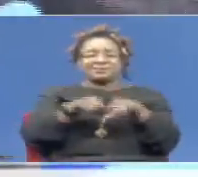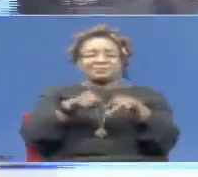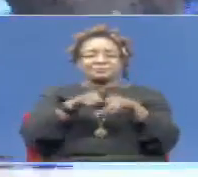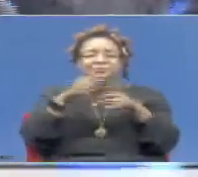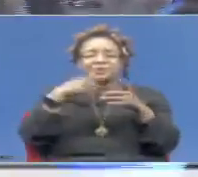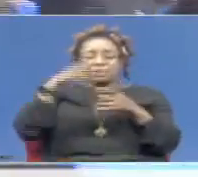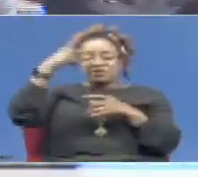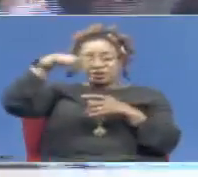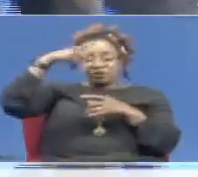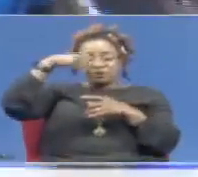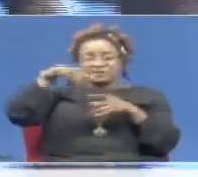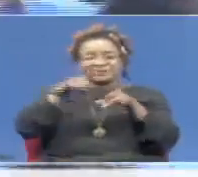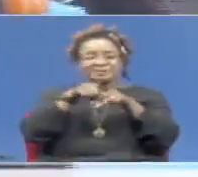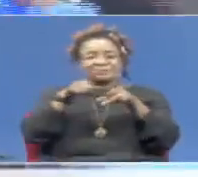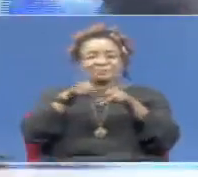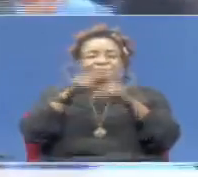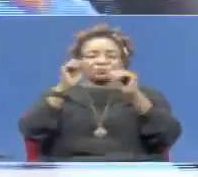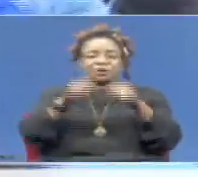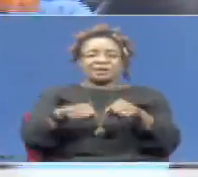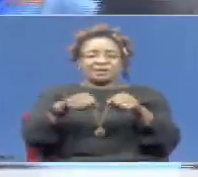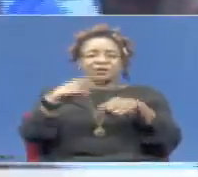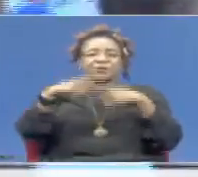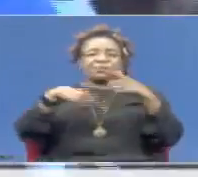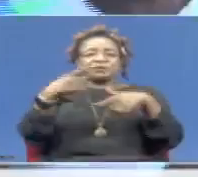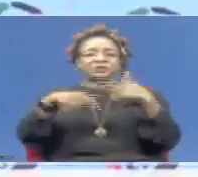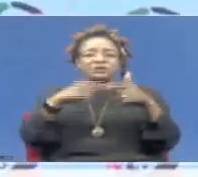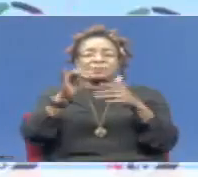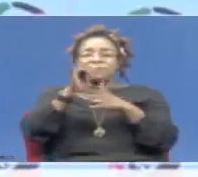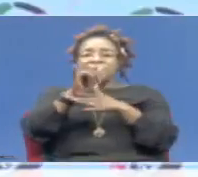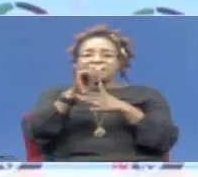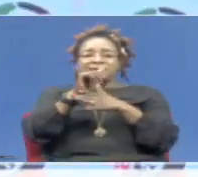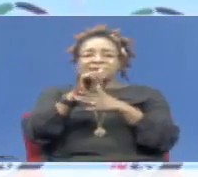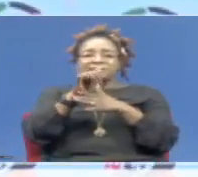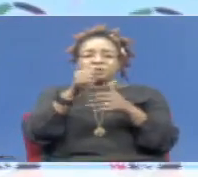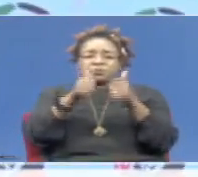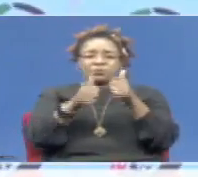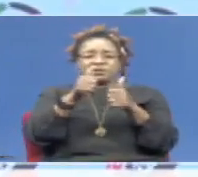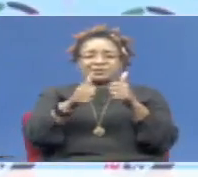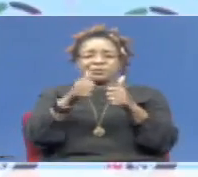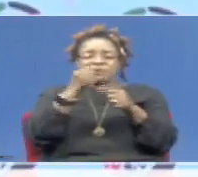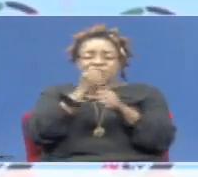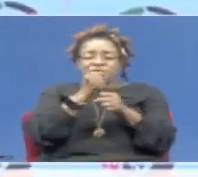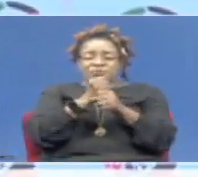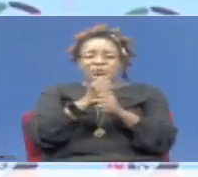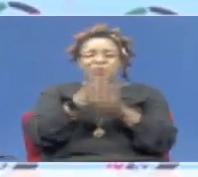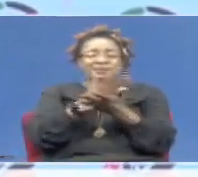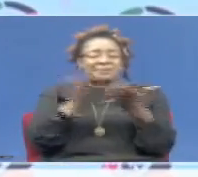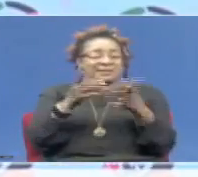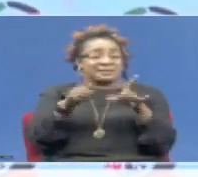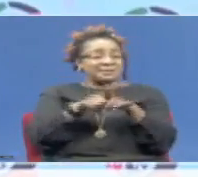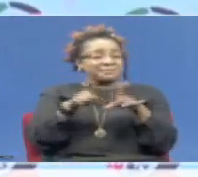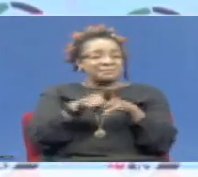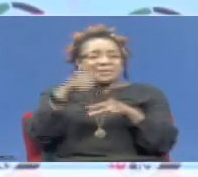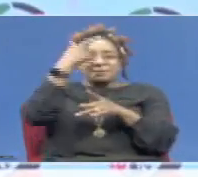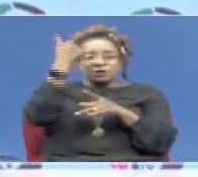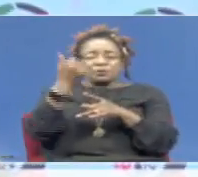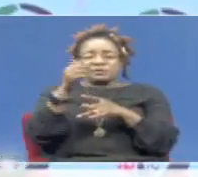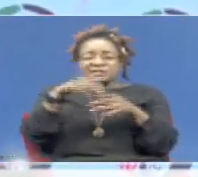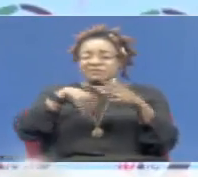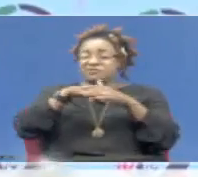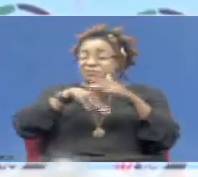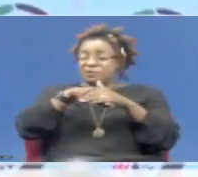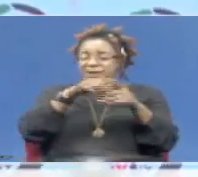philosophy. So we keep going this philosophy. So we will win some other games. We will lose some games as well, because it's football.